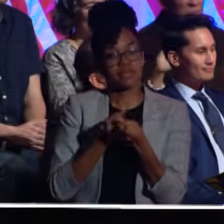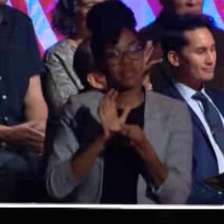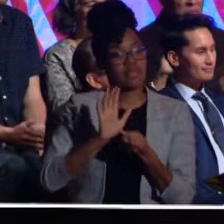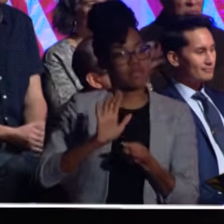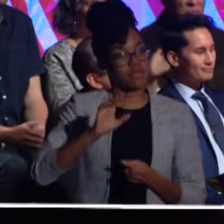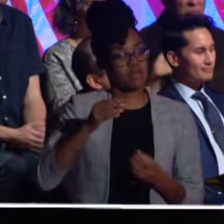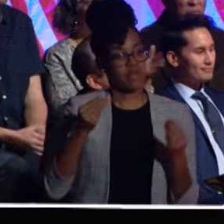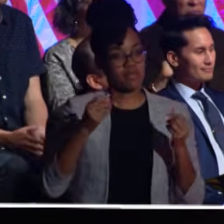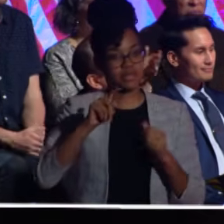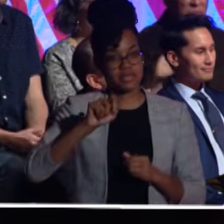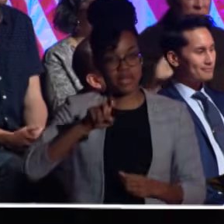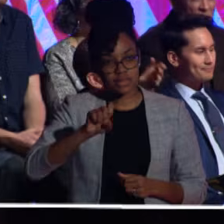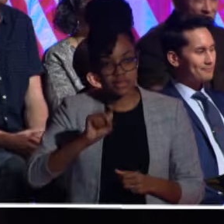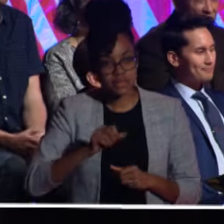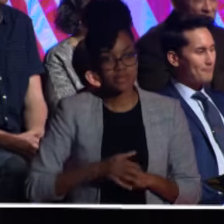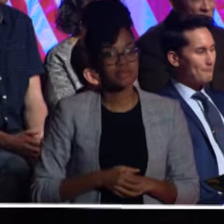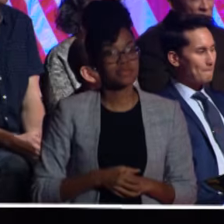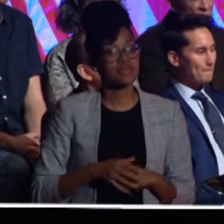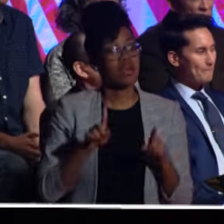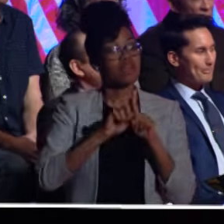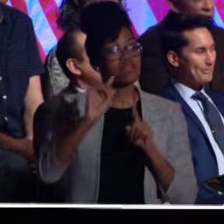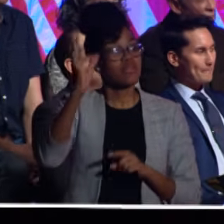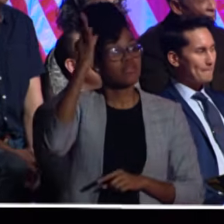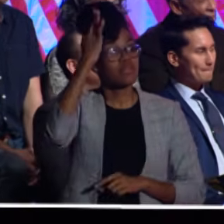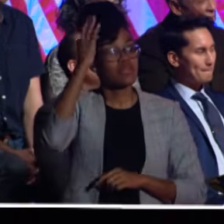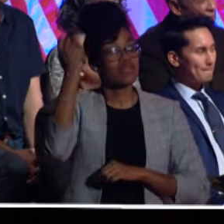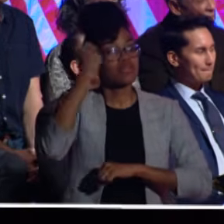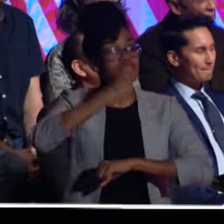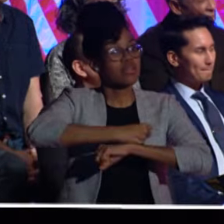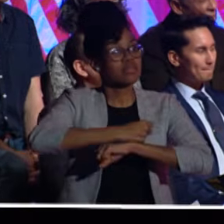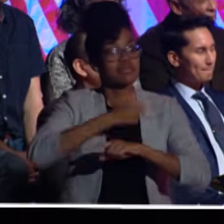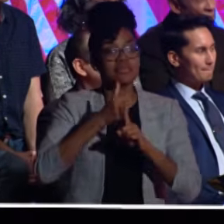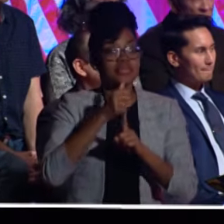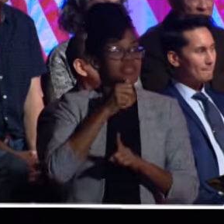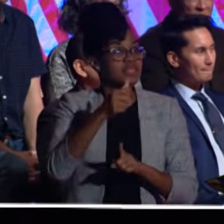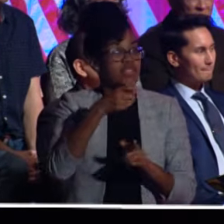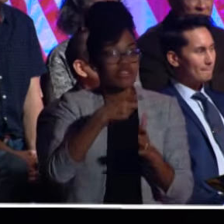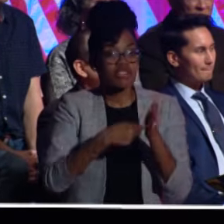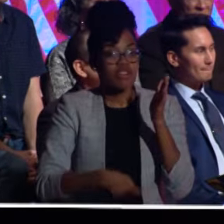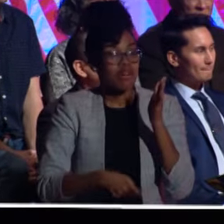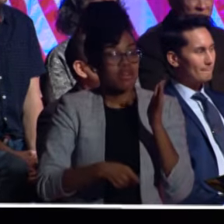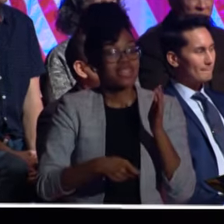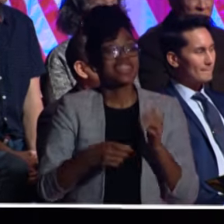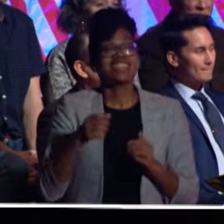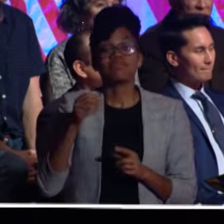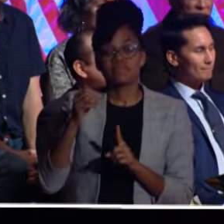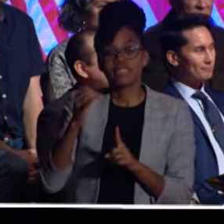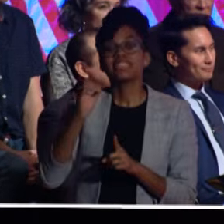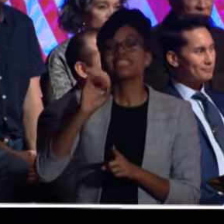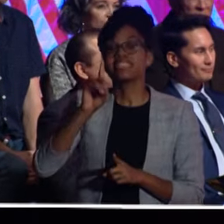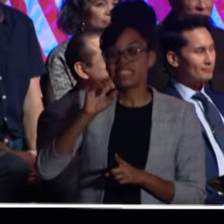And if the federal government shutdown didn't cost us $47 million, we could have